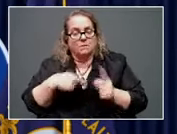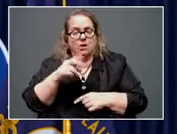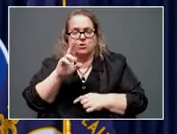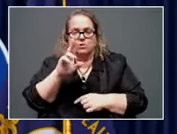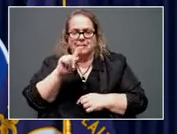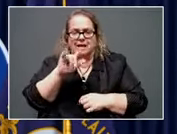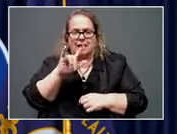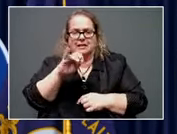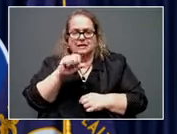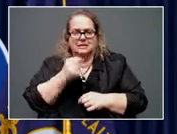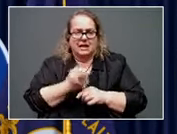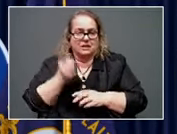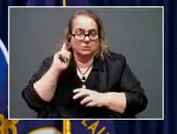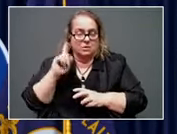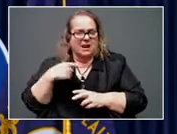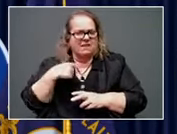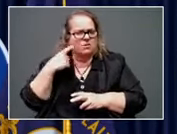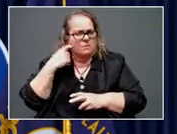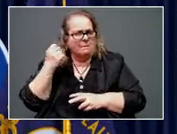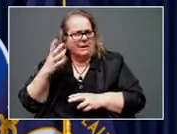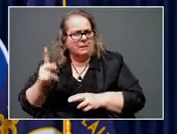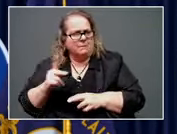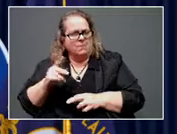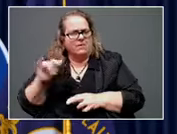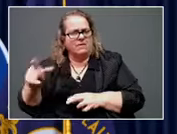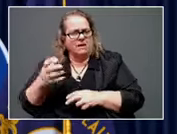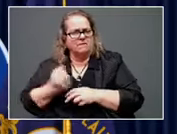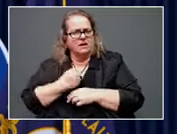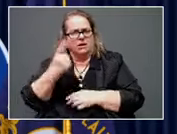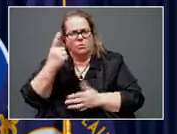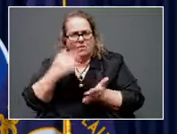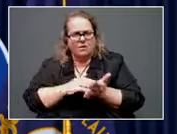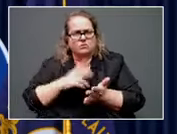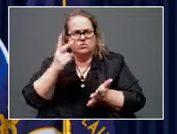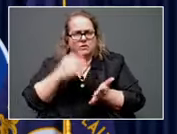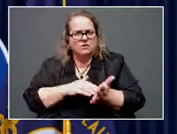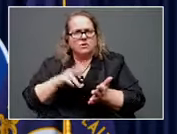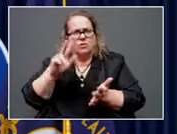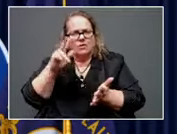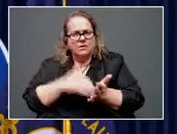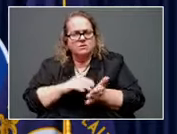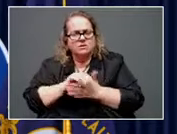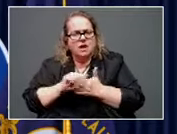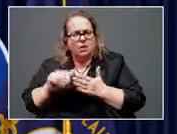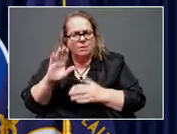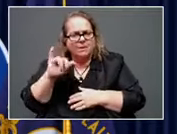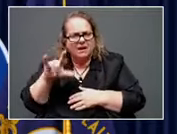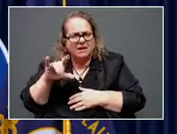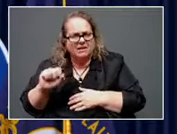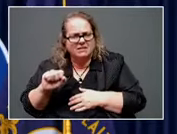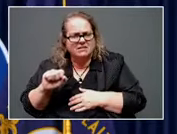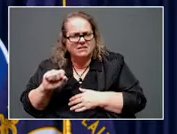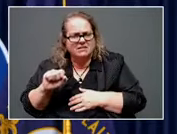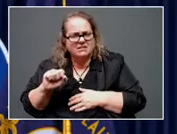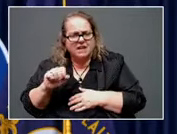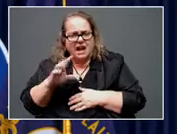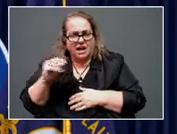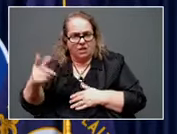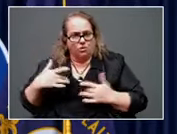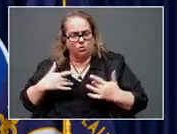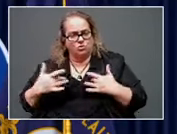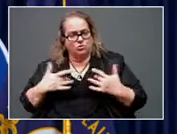of people that they've been getting $1,000, $2,000, $3,000 bills. And they're concerned because